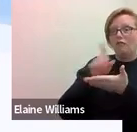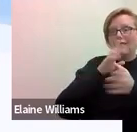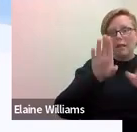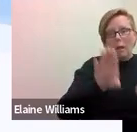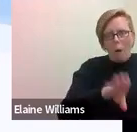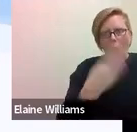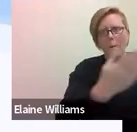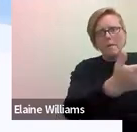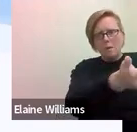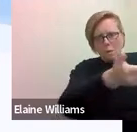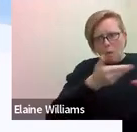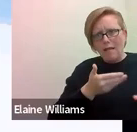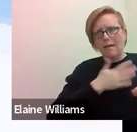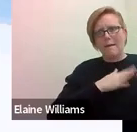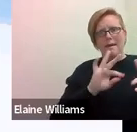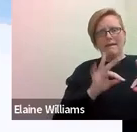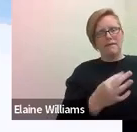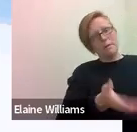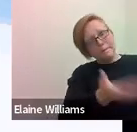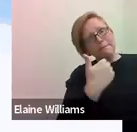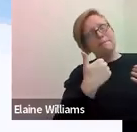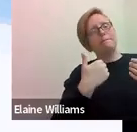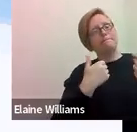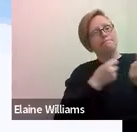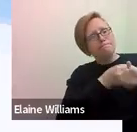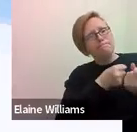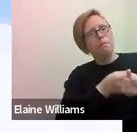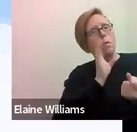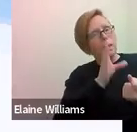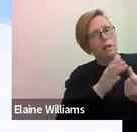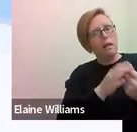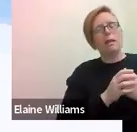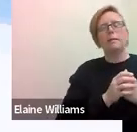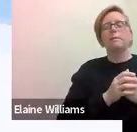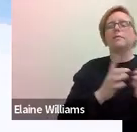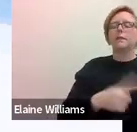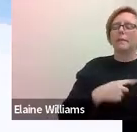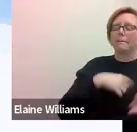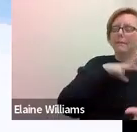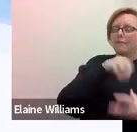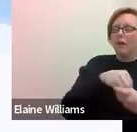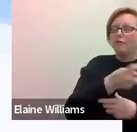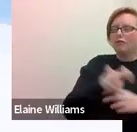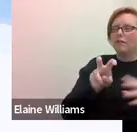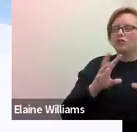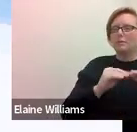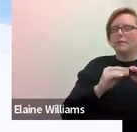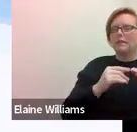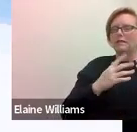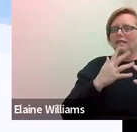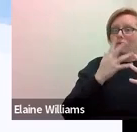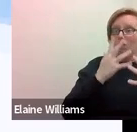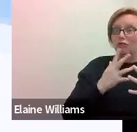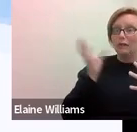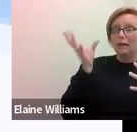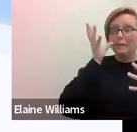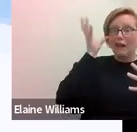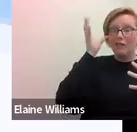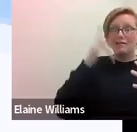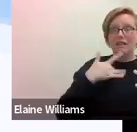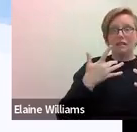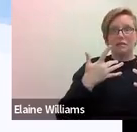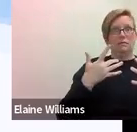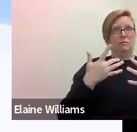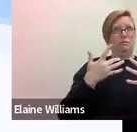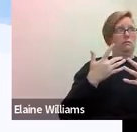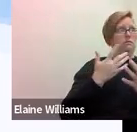family. I think there's times when, sadly, I've been in transition meetings where parents haven't felt welcome. I'm